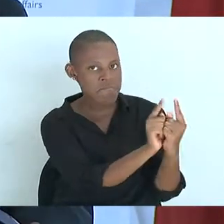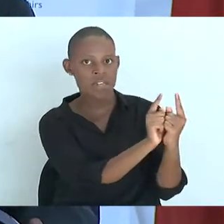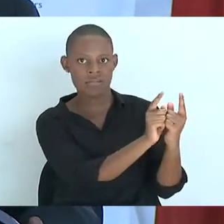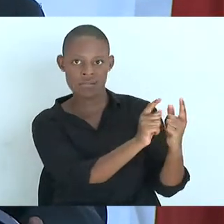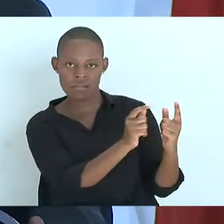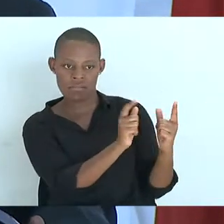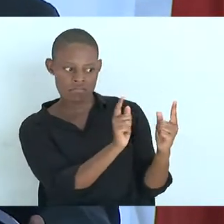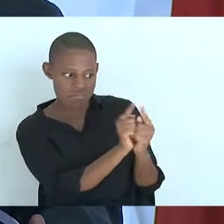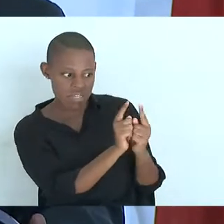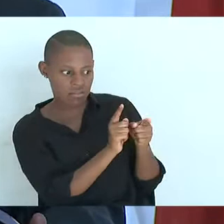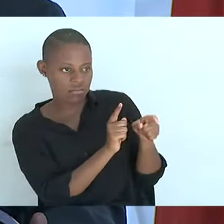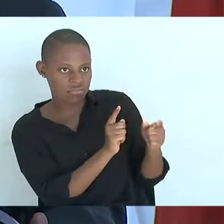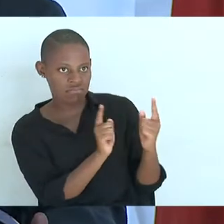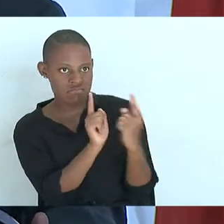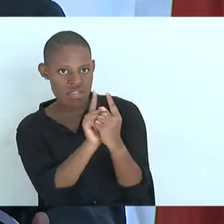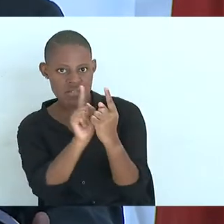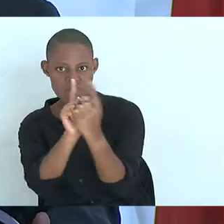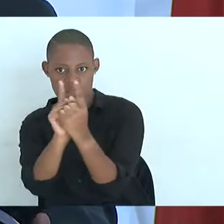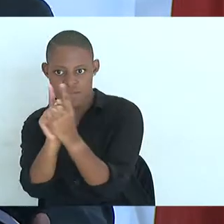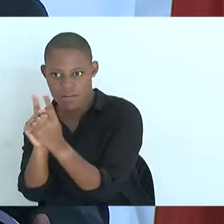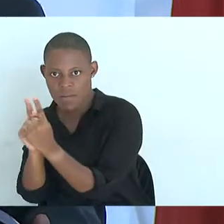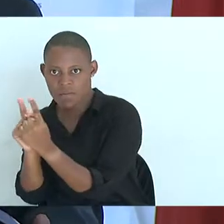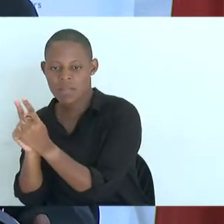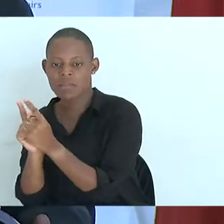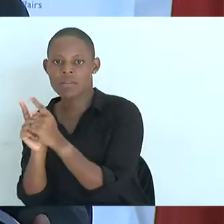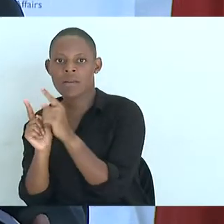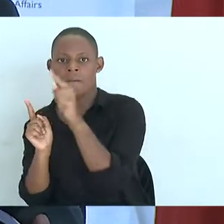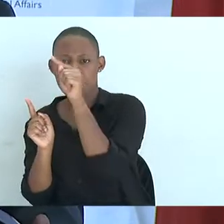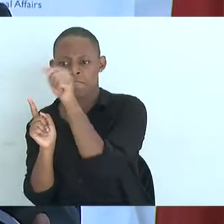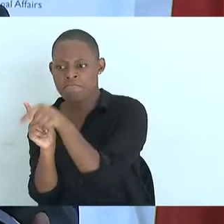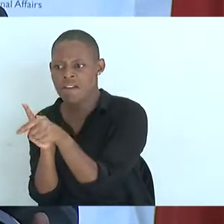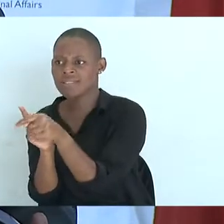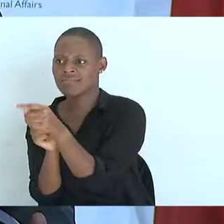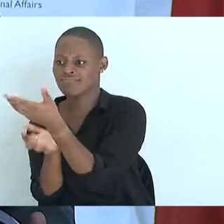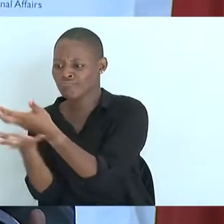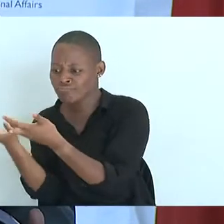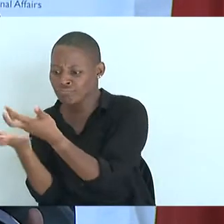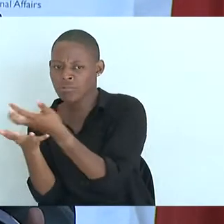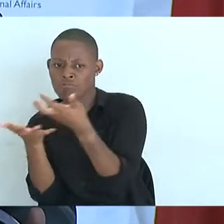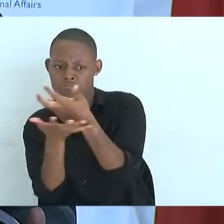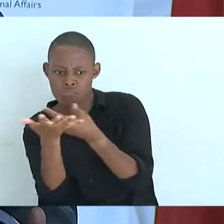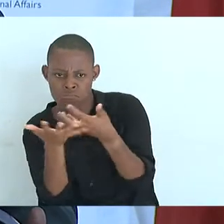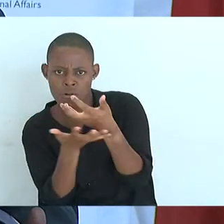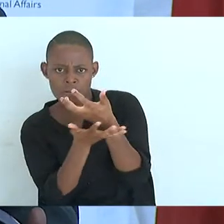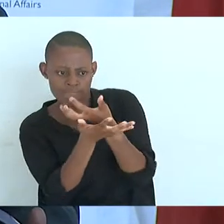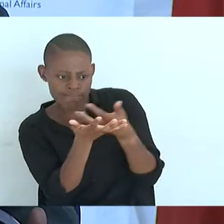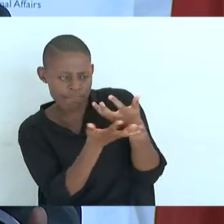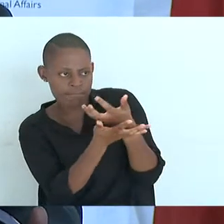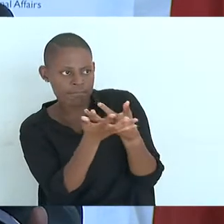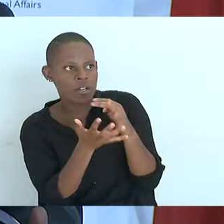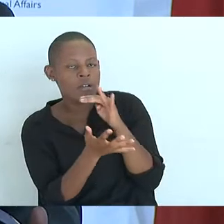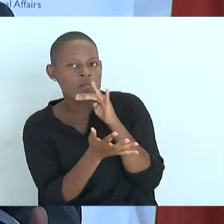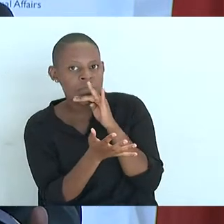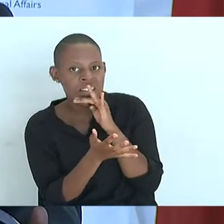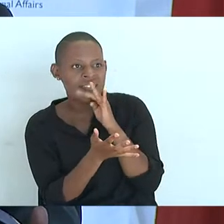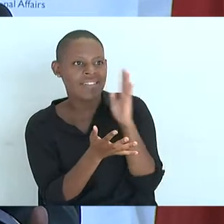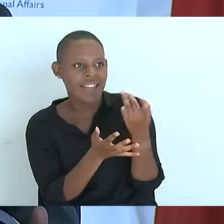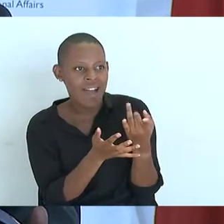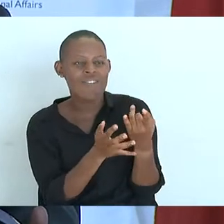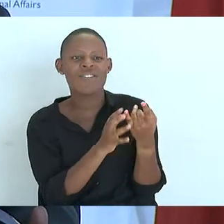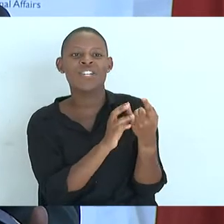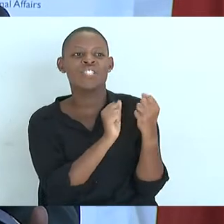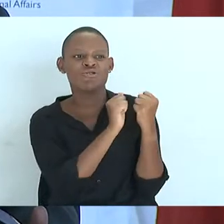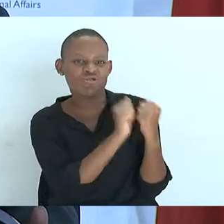vision and overall plan. That means we must talk to the strengths of each of our districts and each of